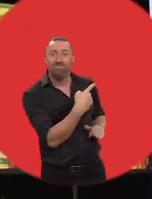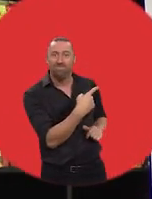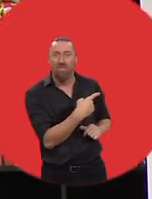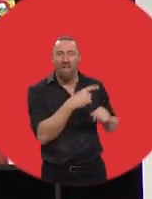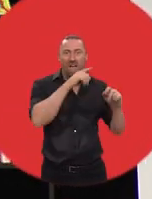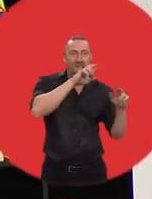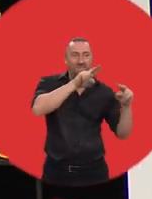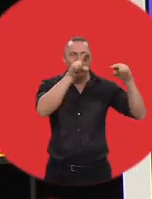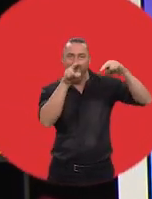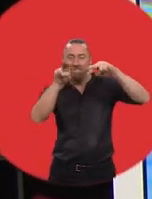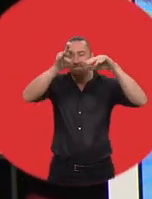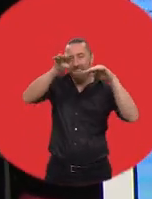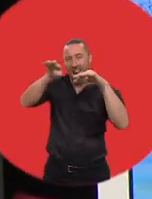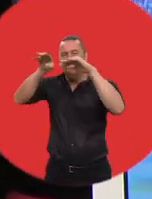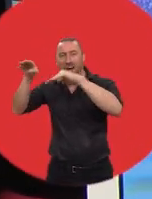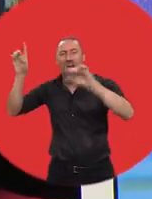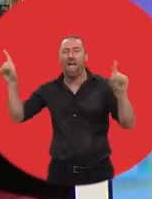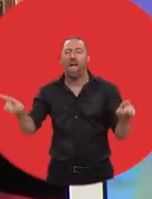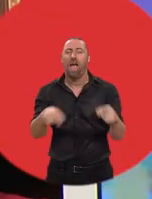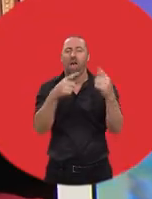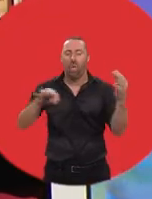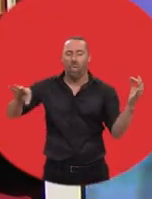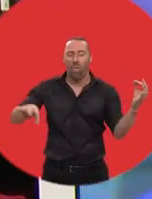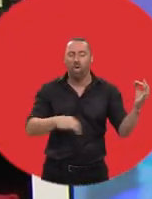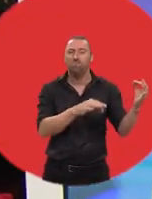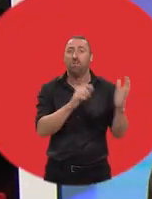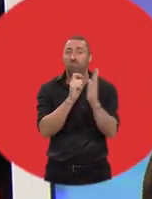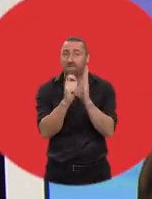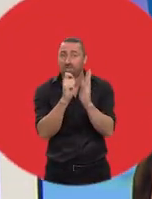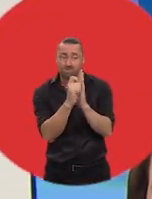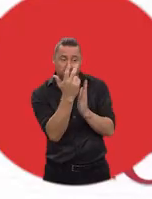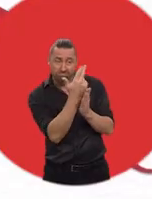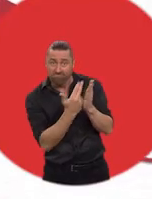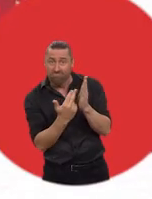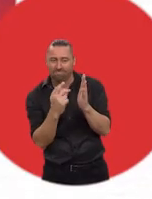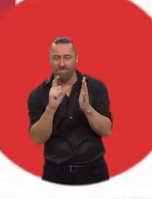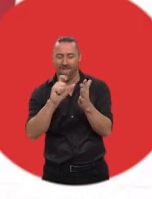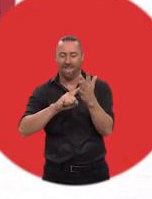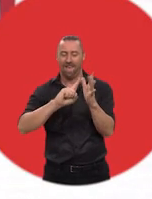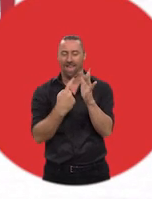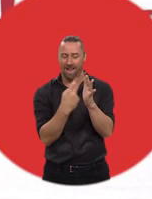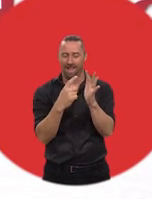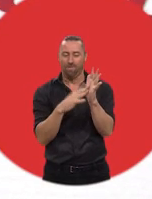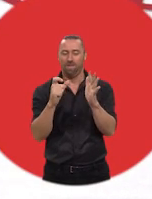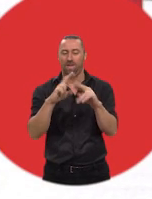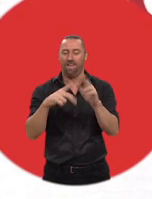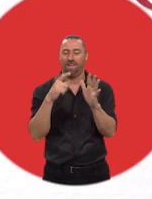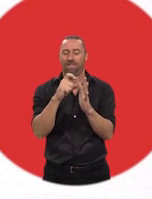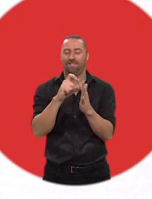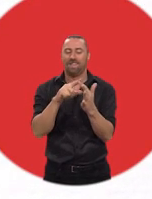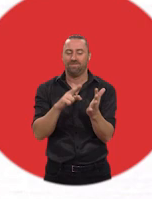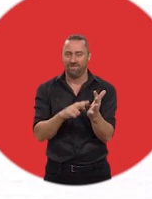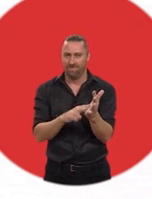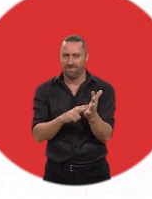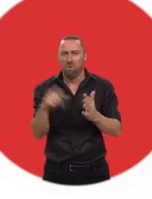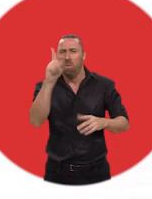The Flying Orchestra, written and illustrated by Clare McFadden. When I read a story, I always like